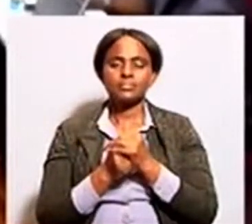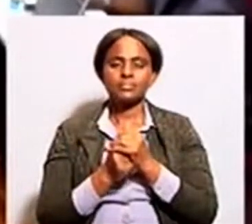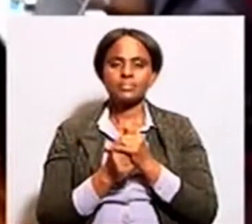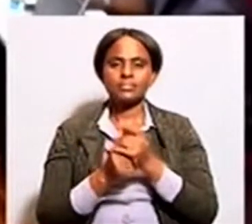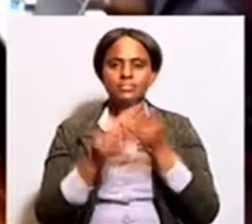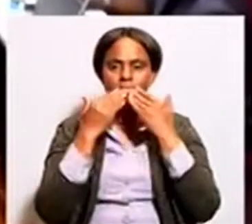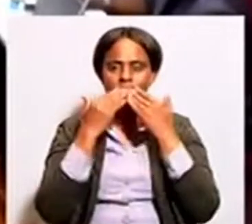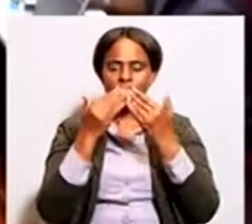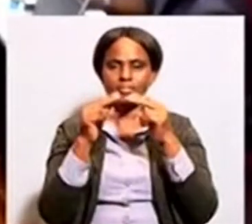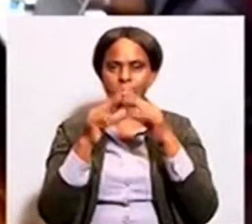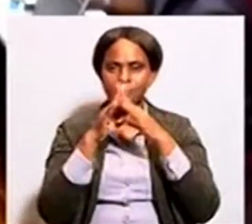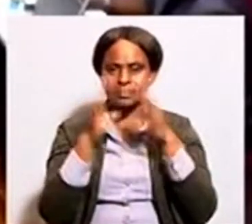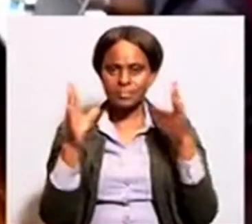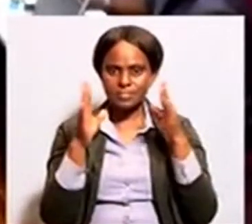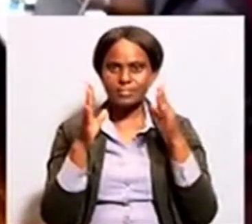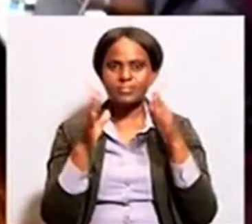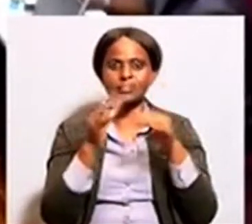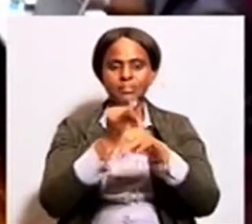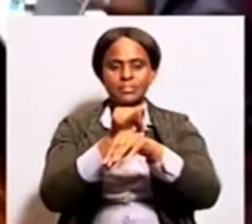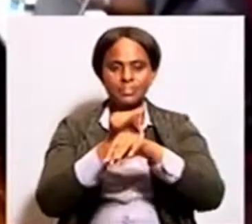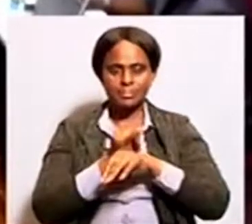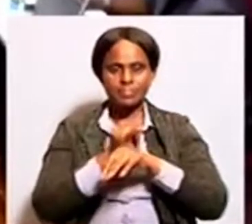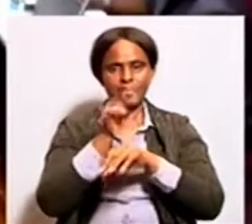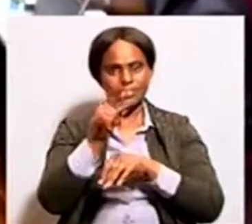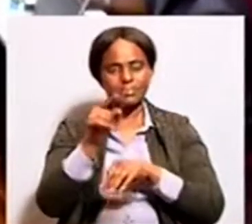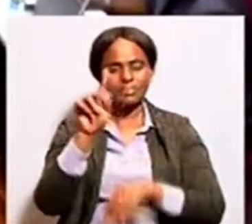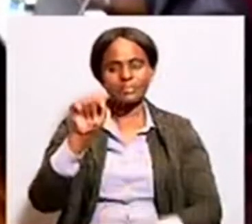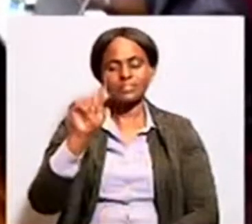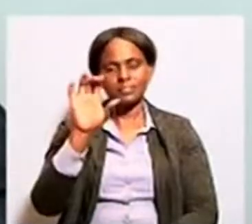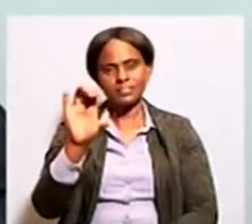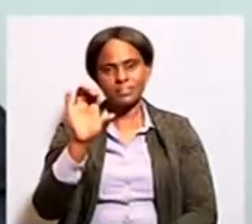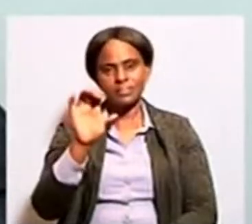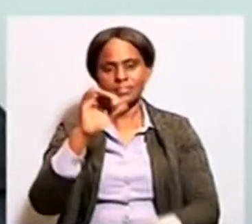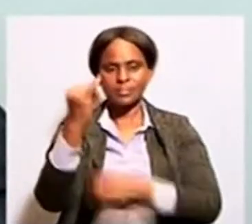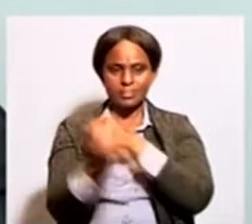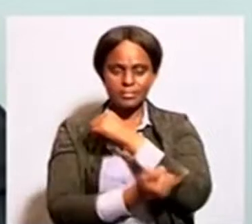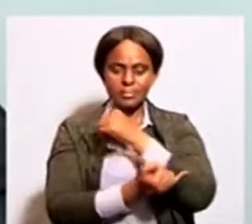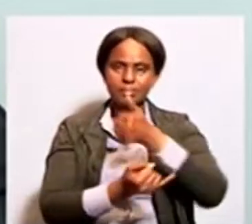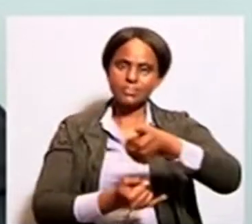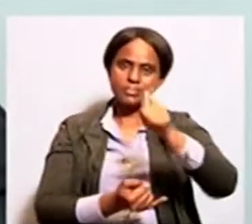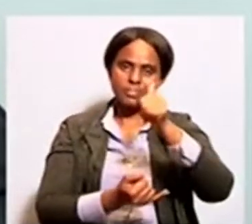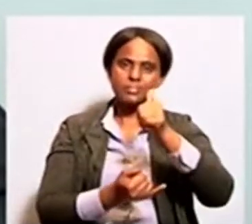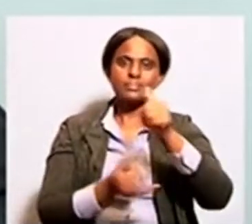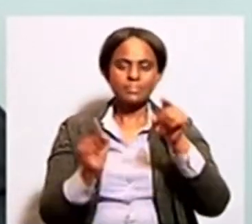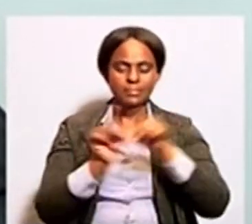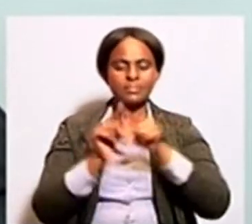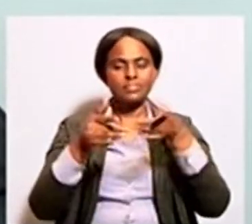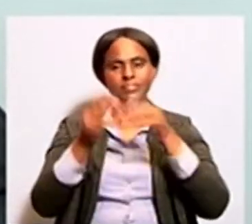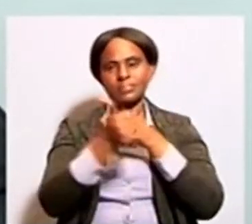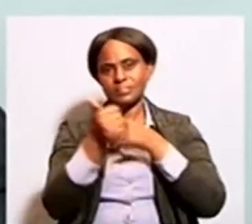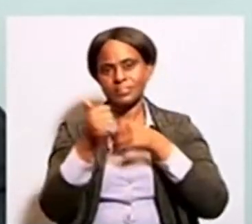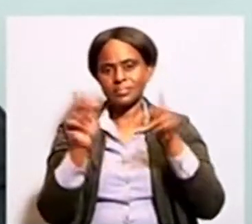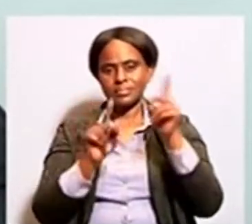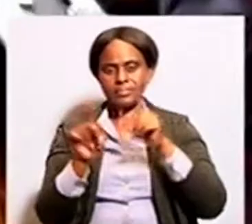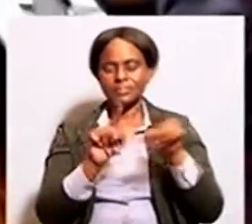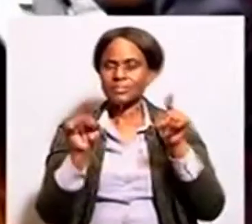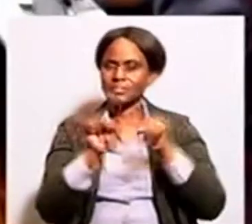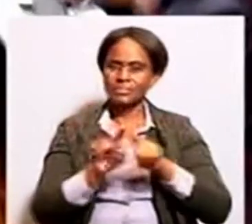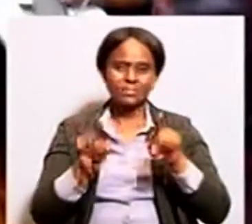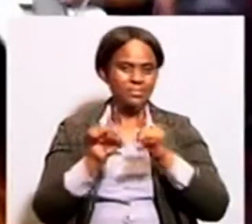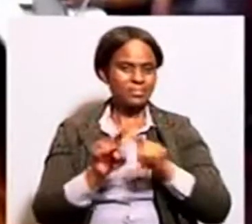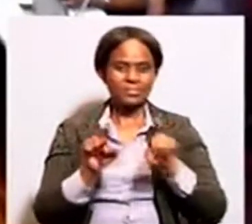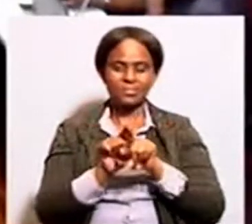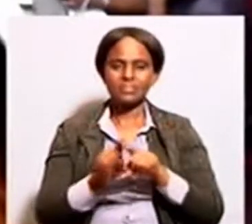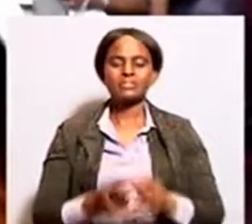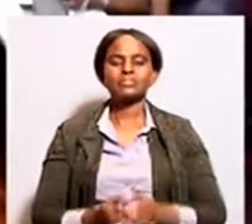Thank you very much. I will now invite you, Town Clerk, to introduce yourself and allow others to do the same.